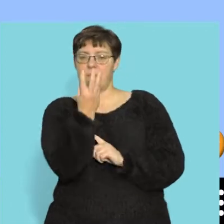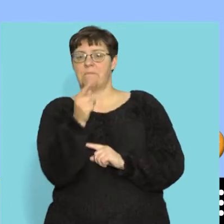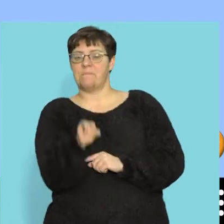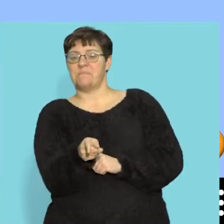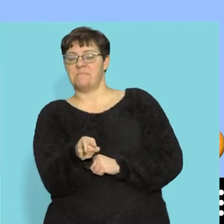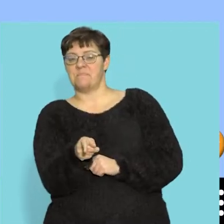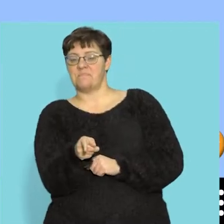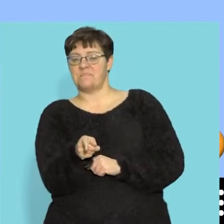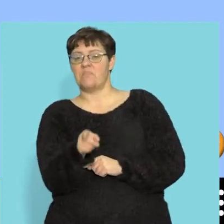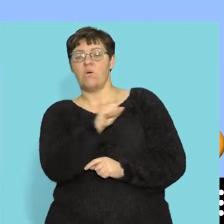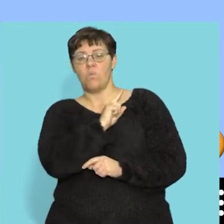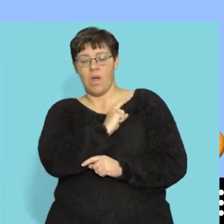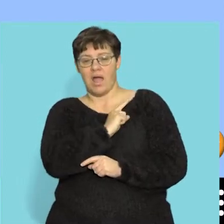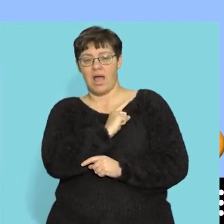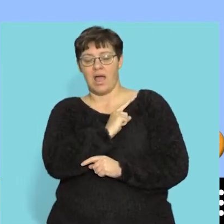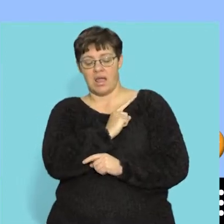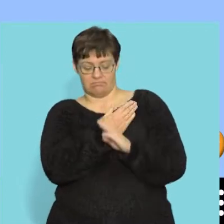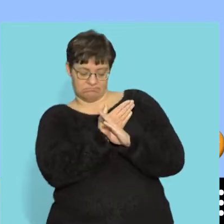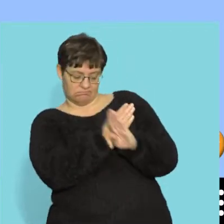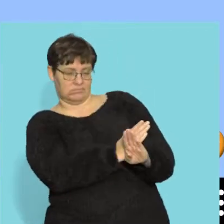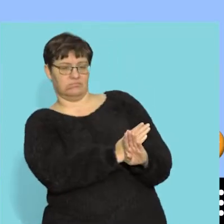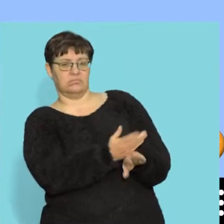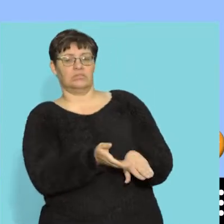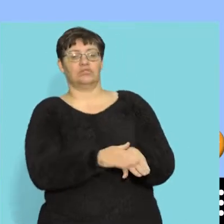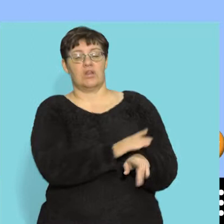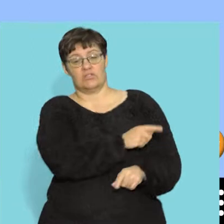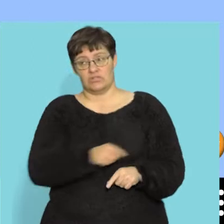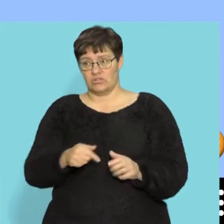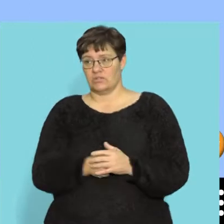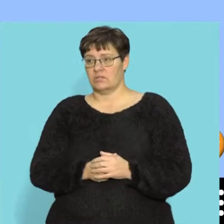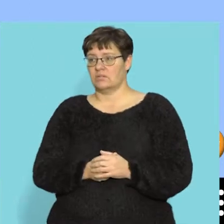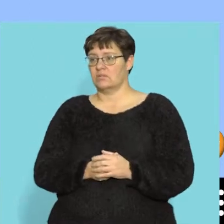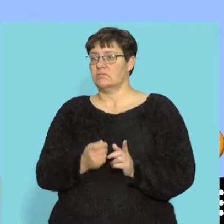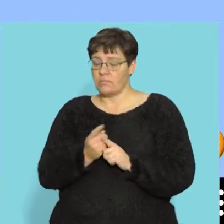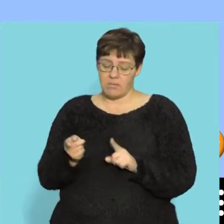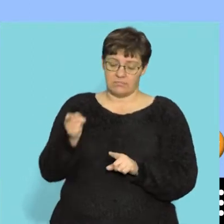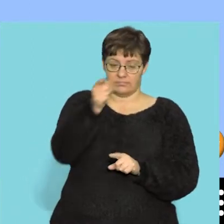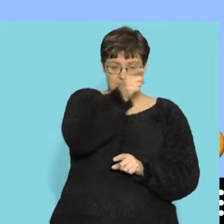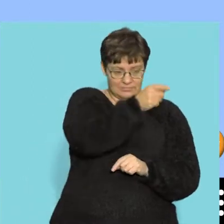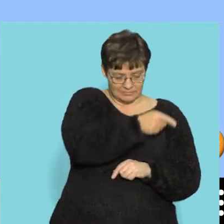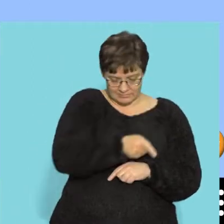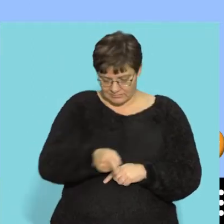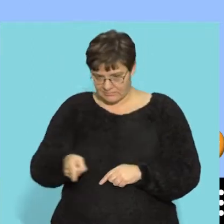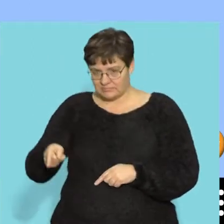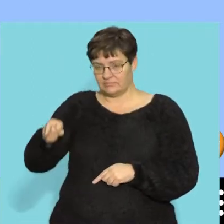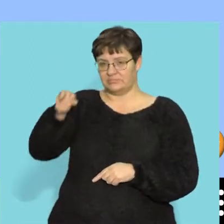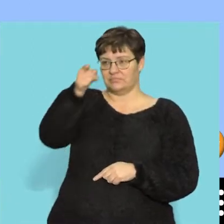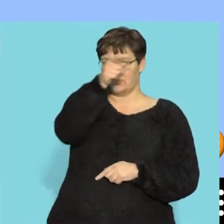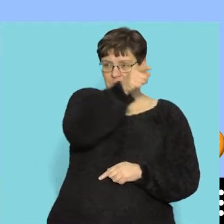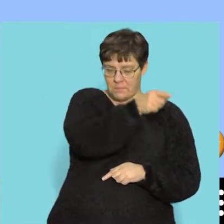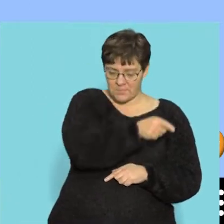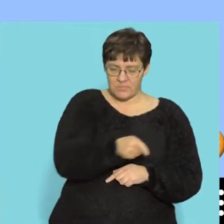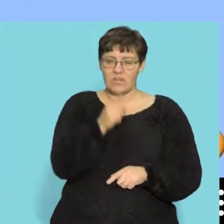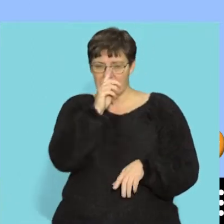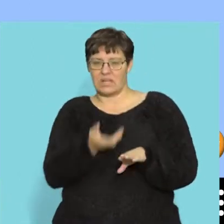a resistor, okay? In the sense that it offers electrical resistance to the flow of charge. So if we complete this circuit by closing